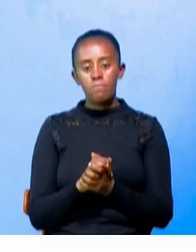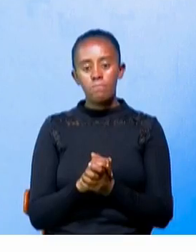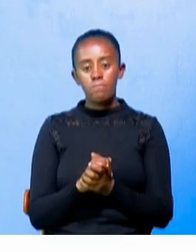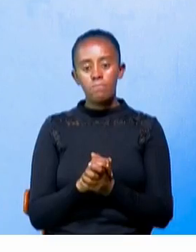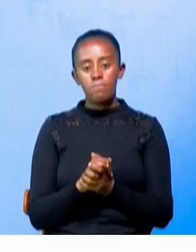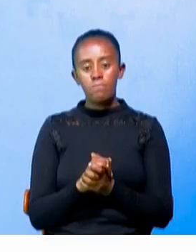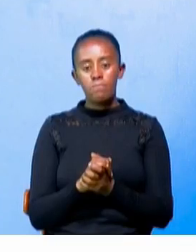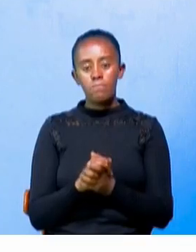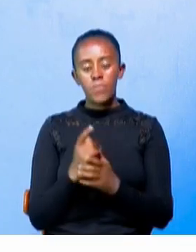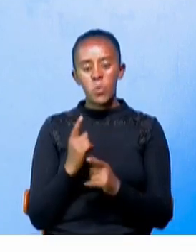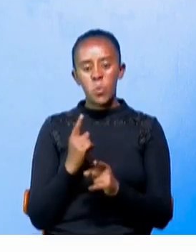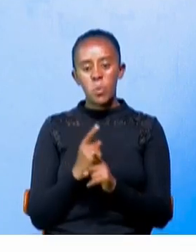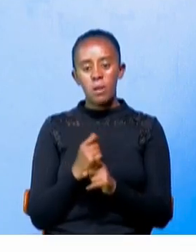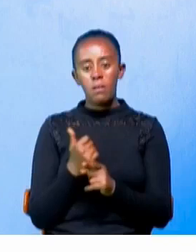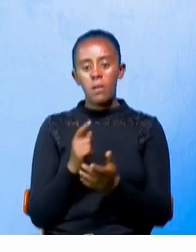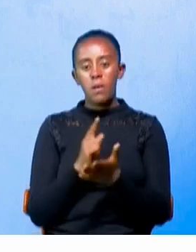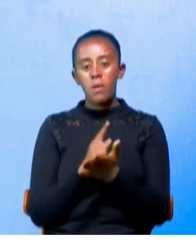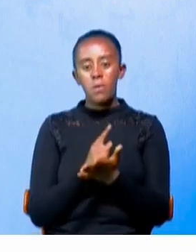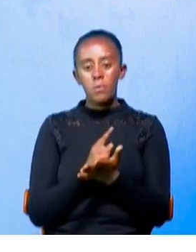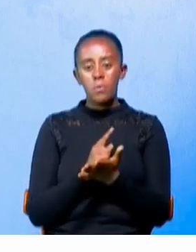All right, a week.